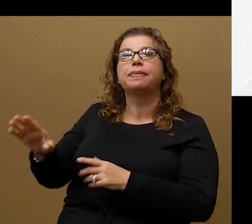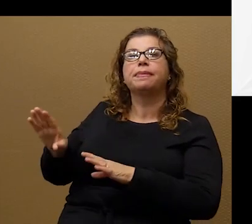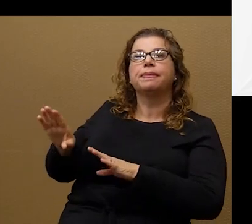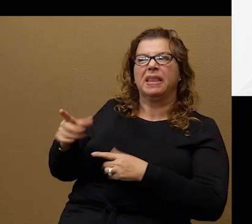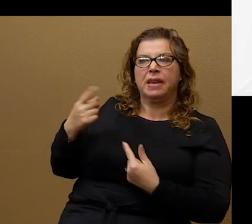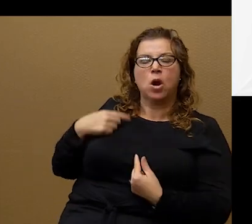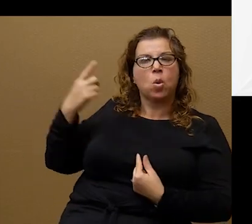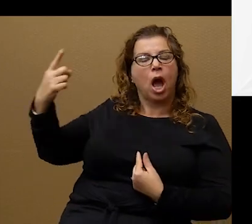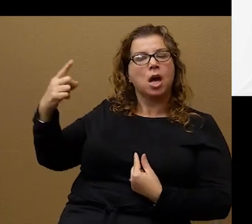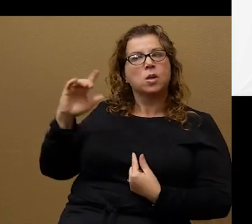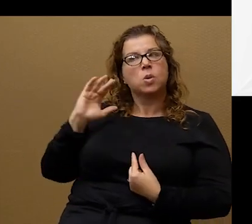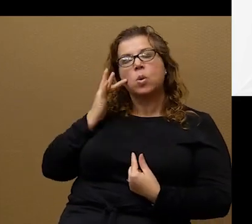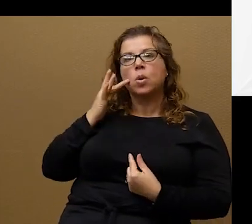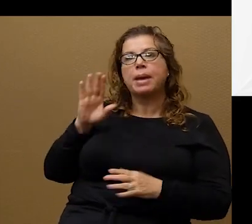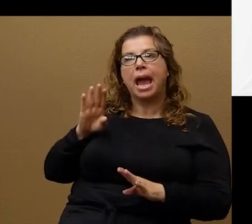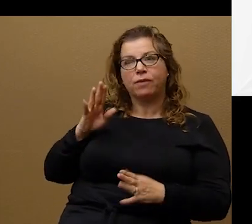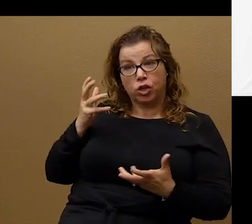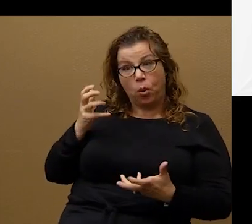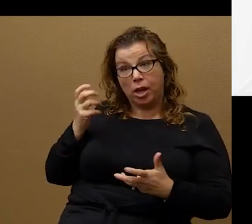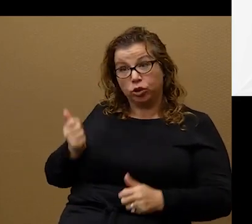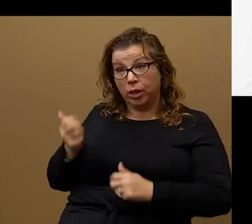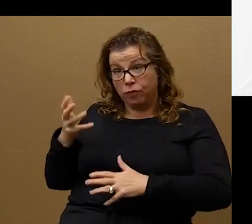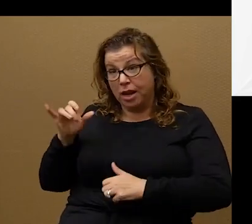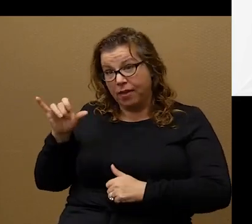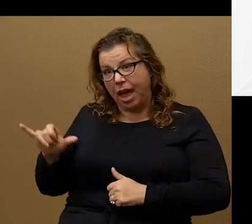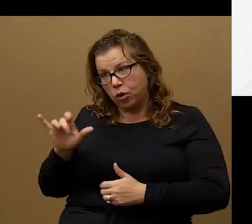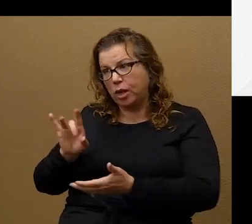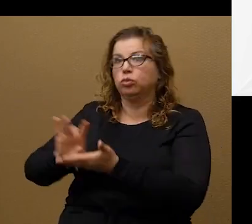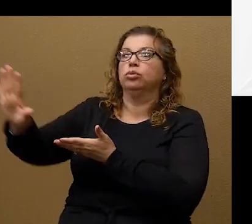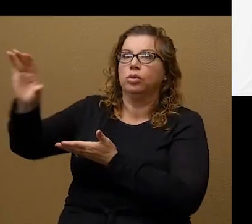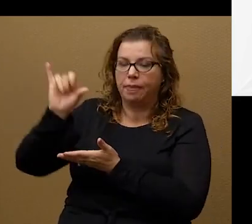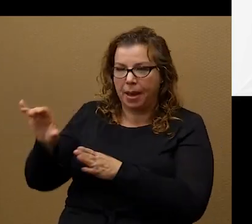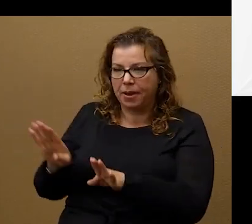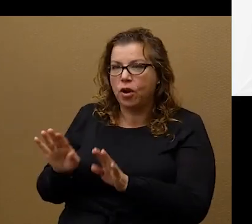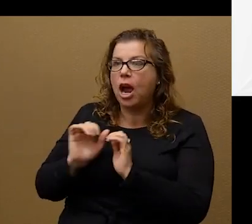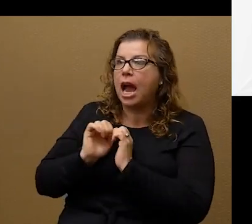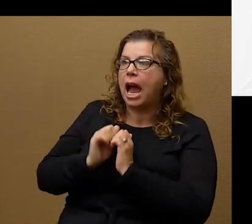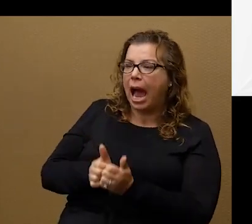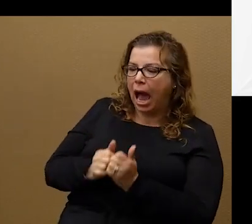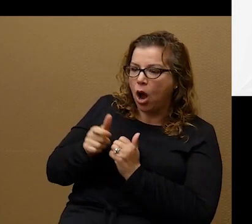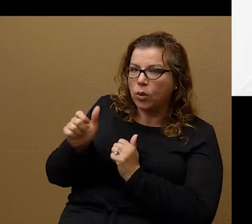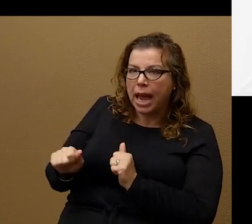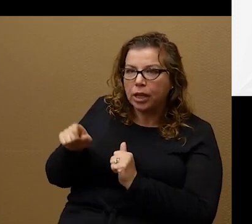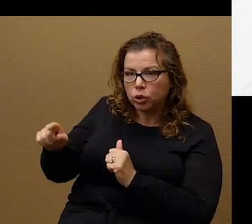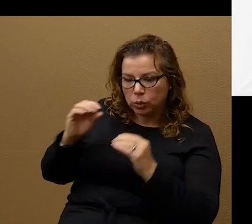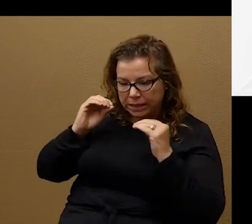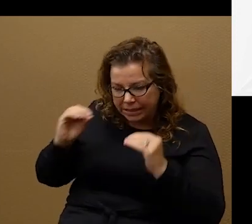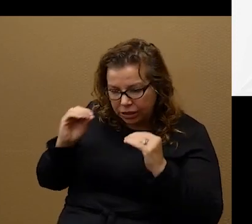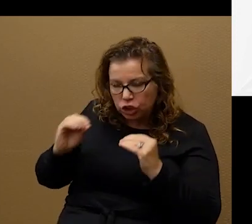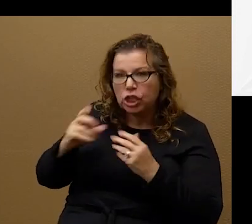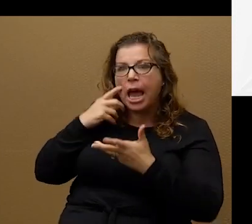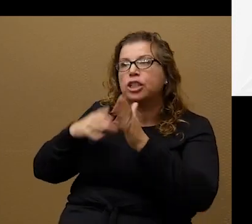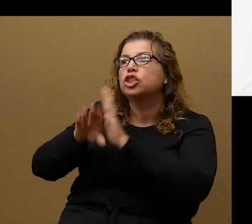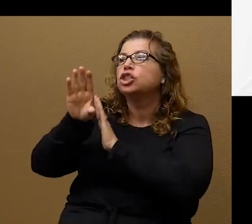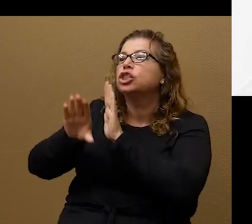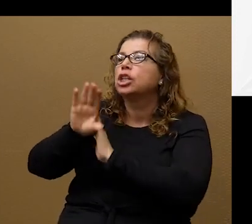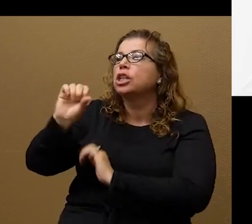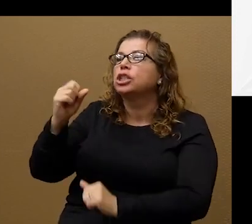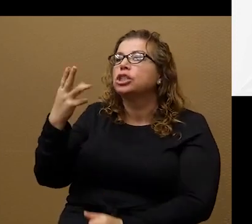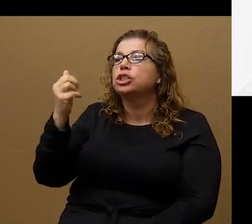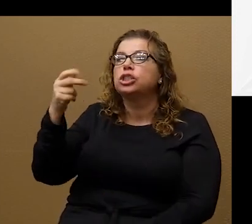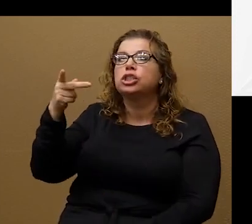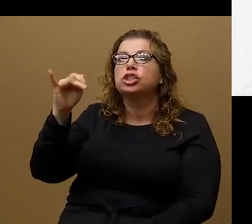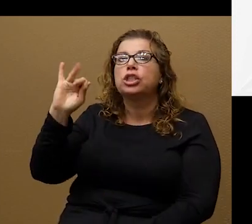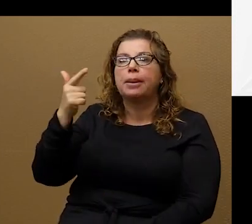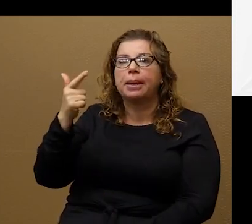of. How can you teach it, shape it? And shaping could be as big or